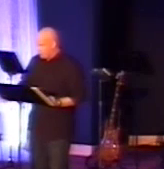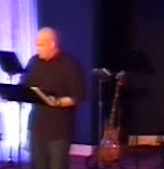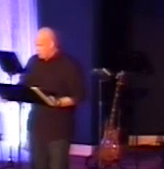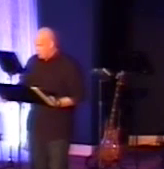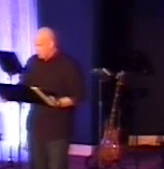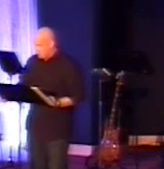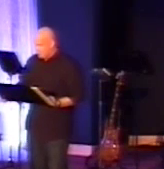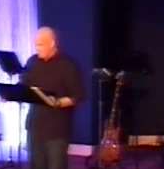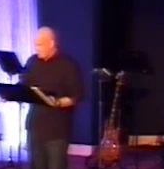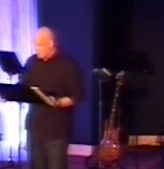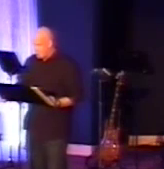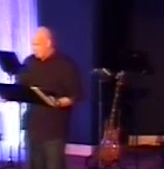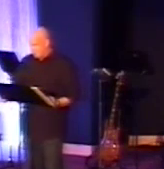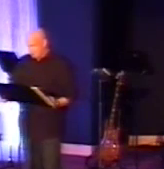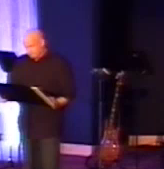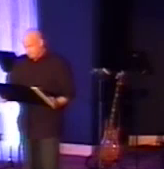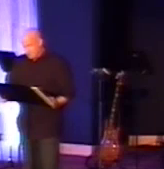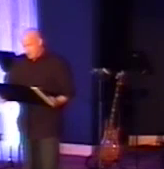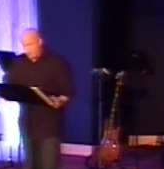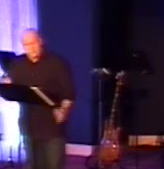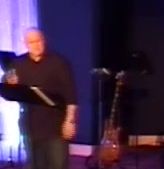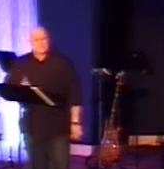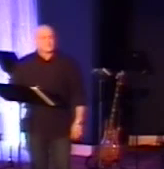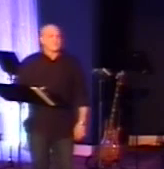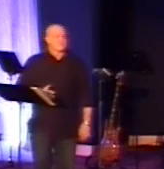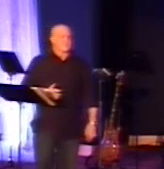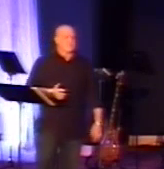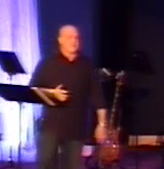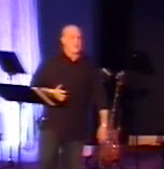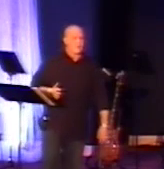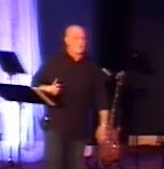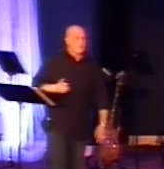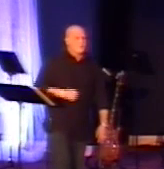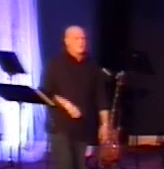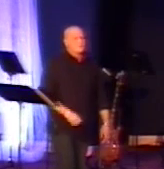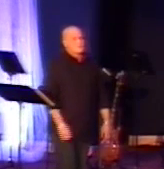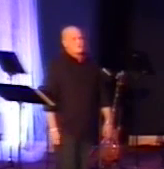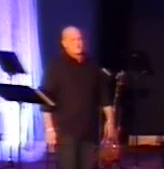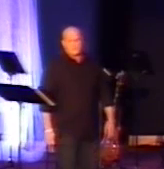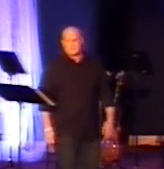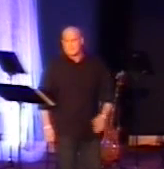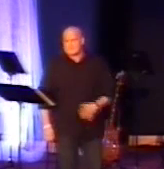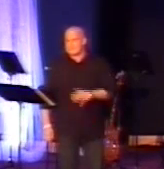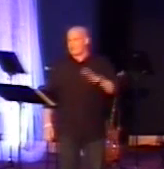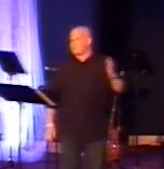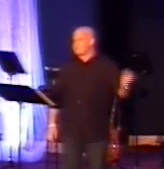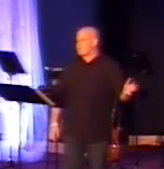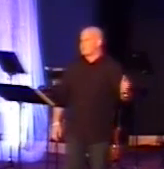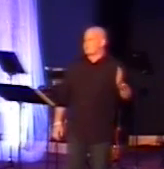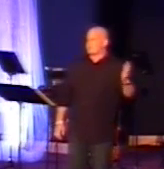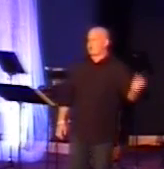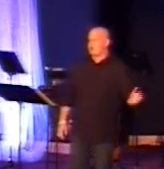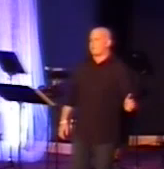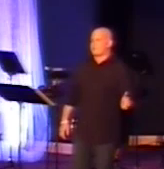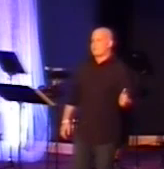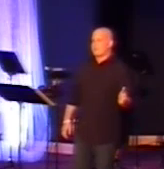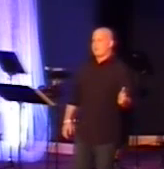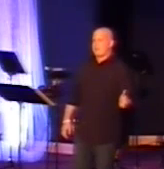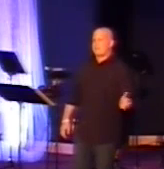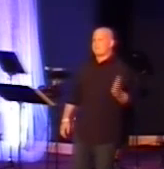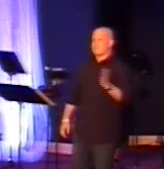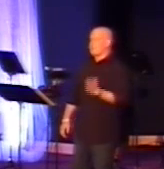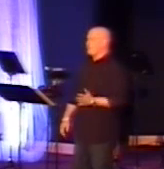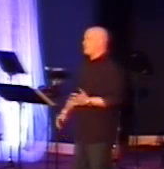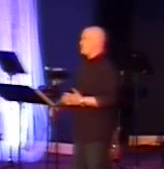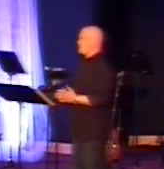you for the blessings that he's given. Or we see in the New Testament how the new church would sell possessions or property